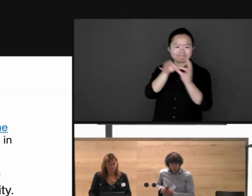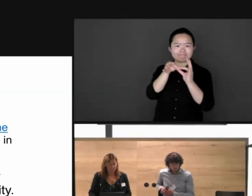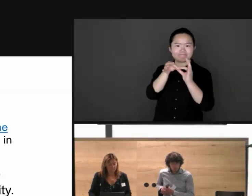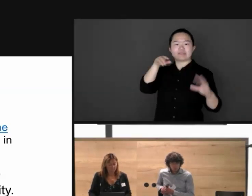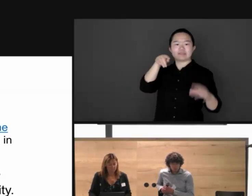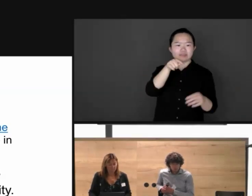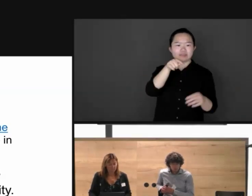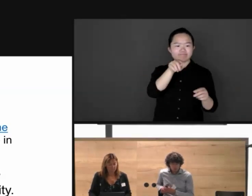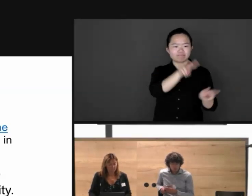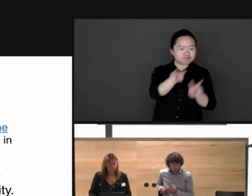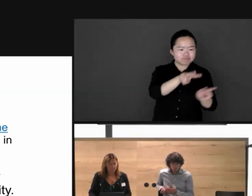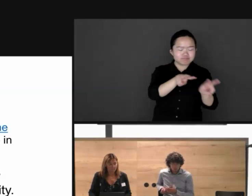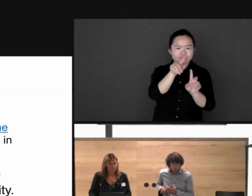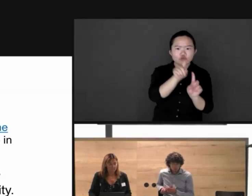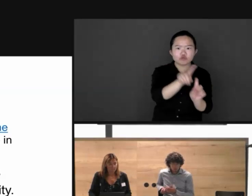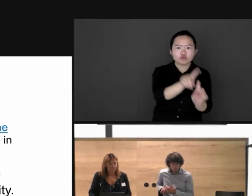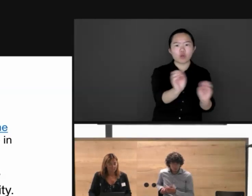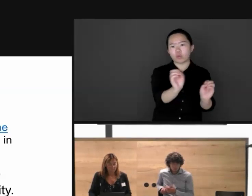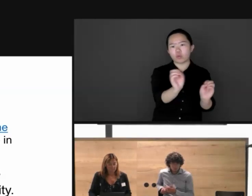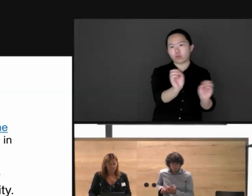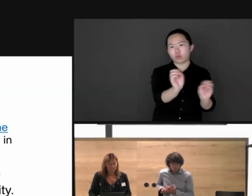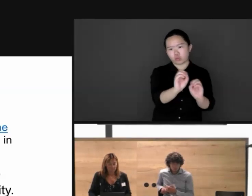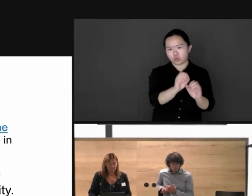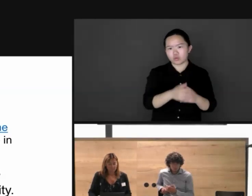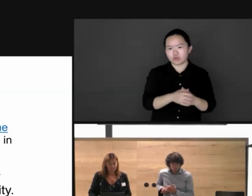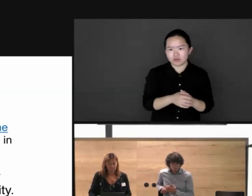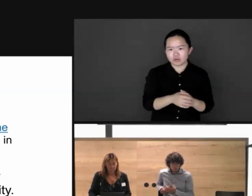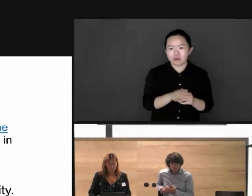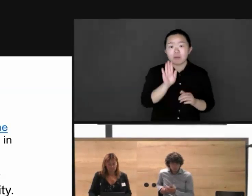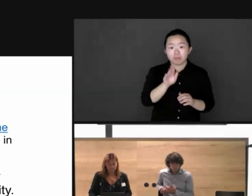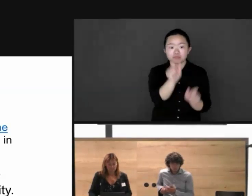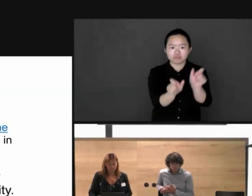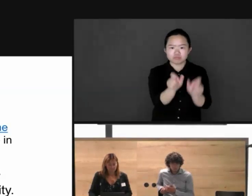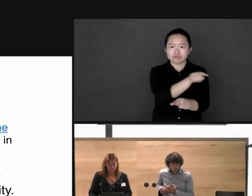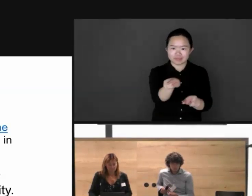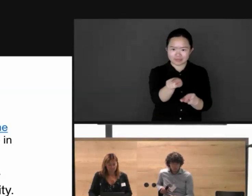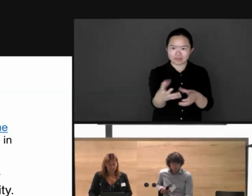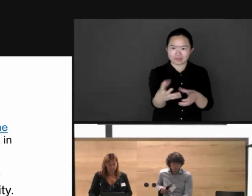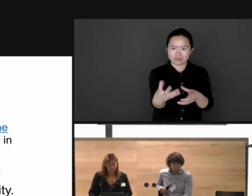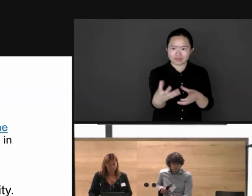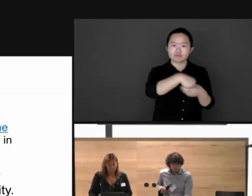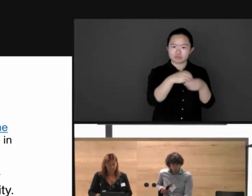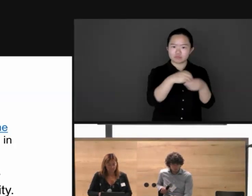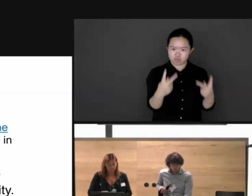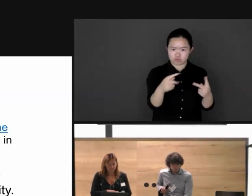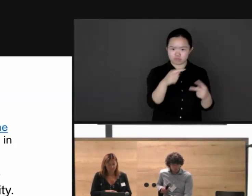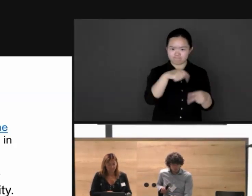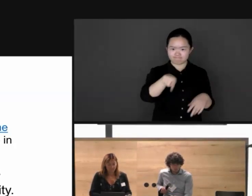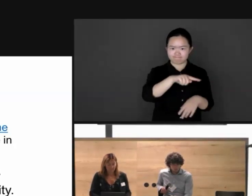account. Moving forward, cooperation with mobile app owners is mostly